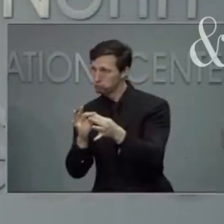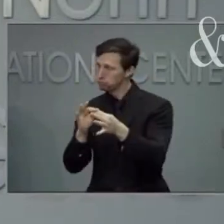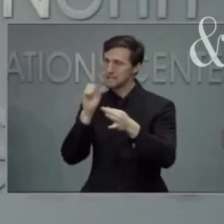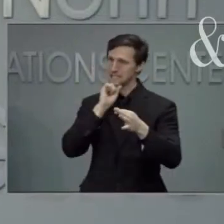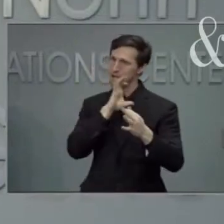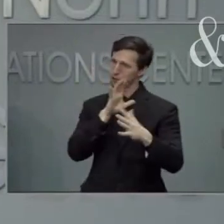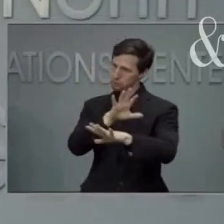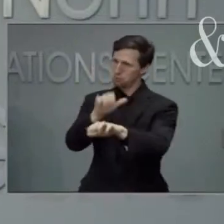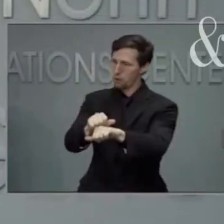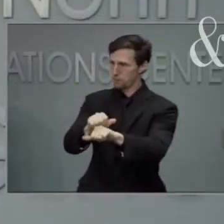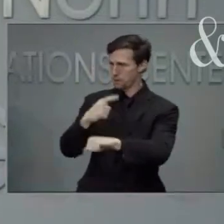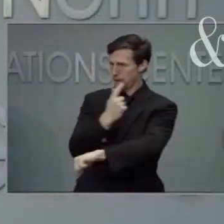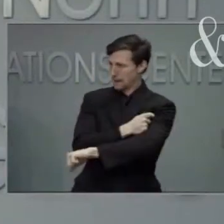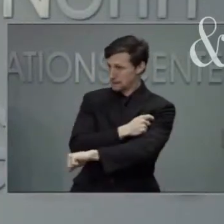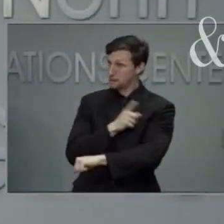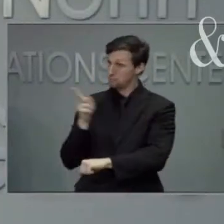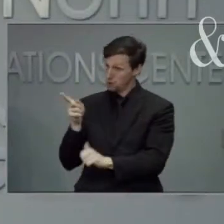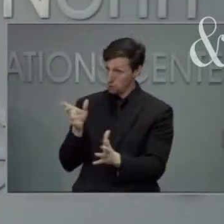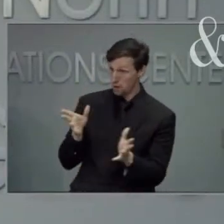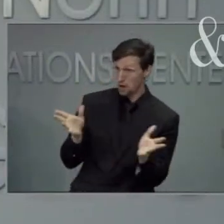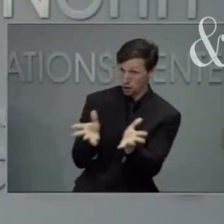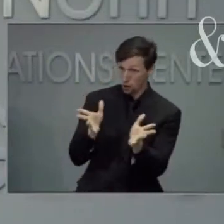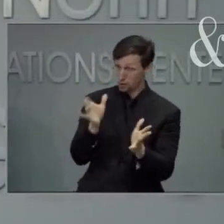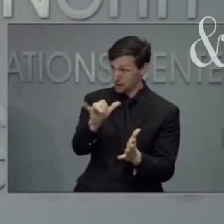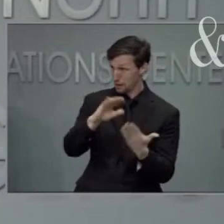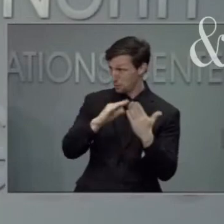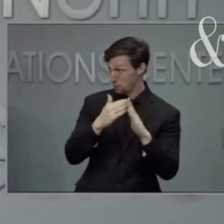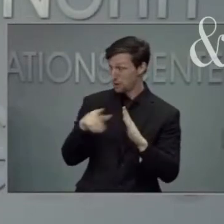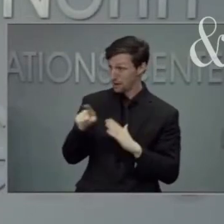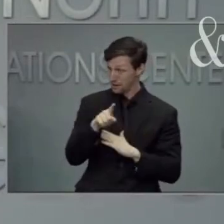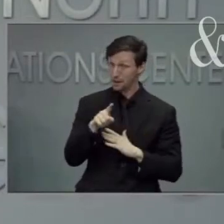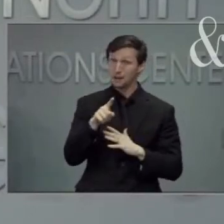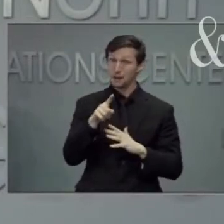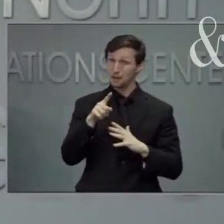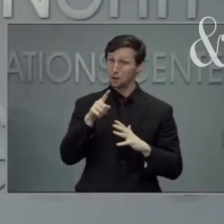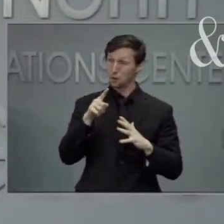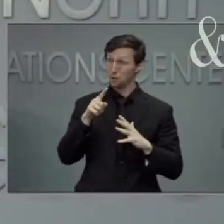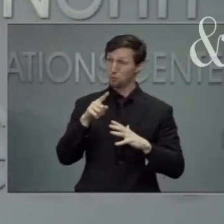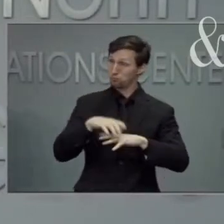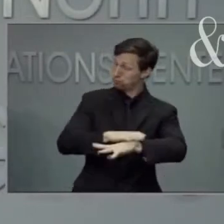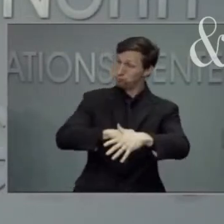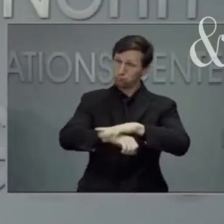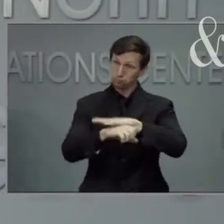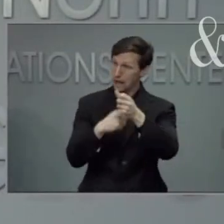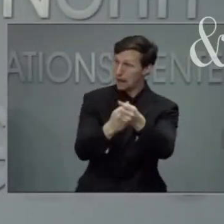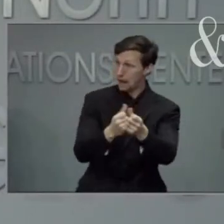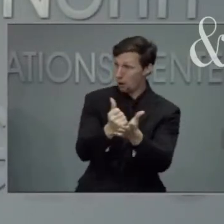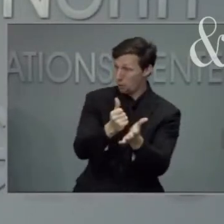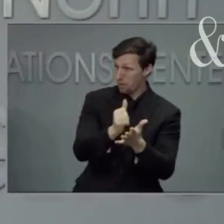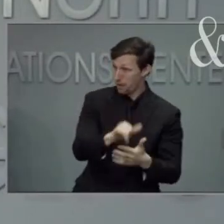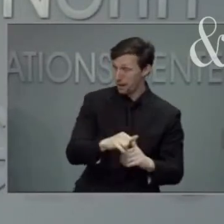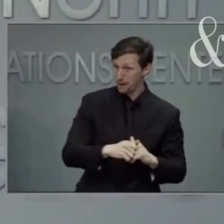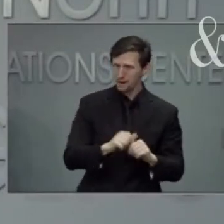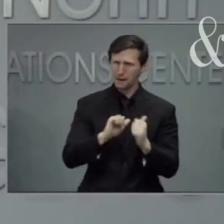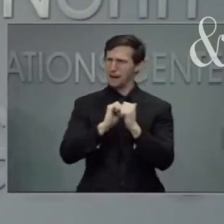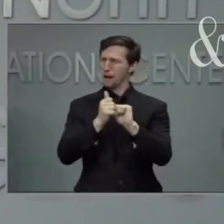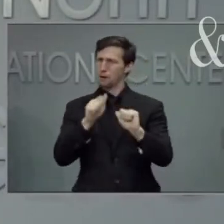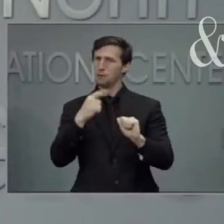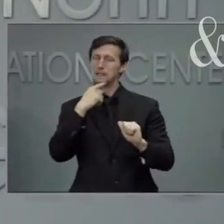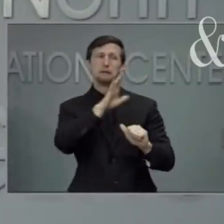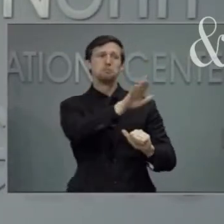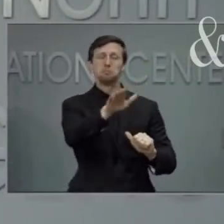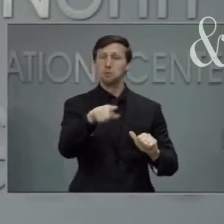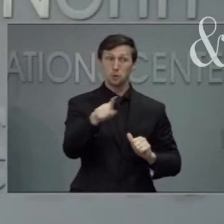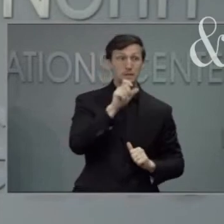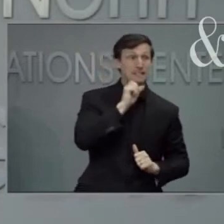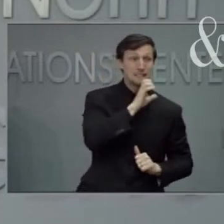just for the people who they know around them who may or may not be able to get vaccinated, or what can we do to really say, hey, if you're a senior, you can't get